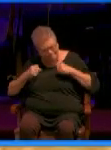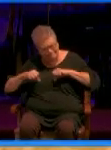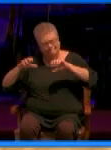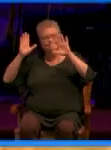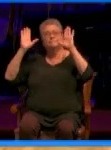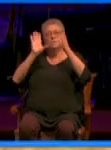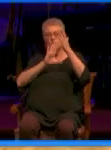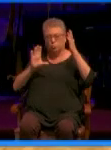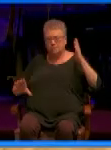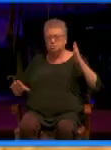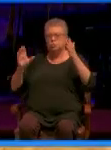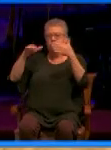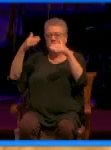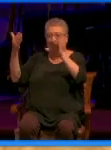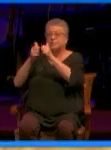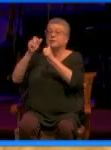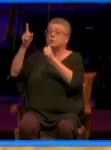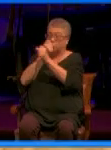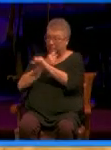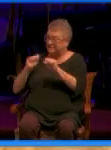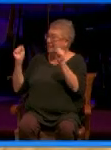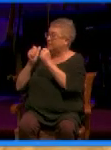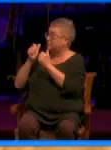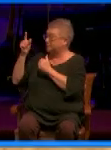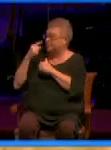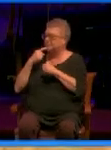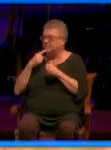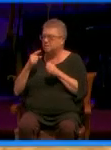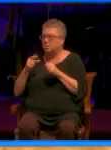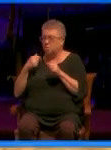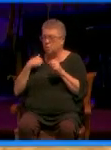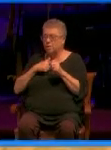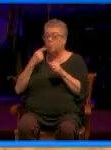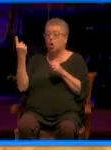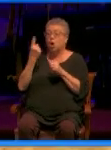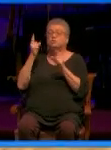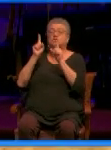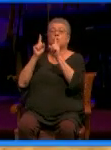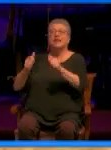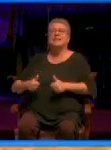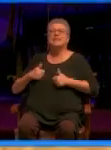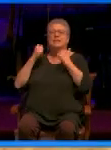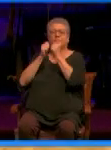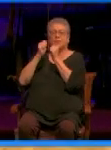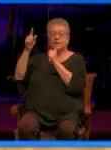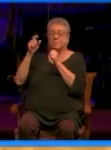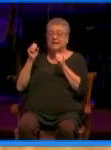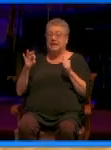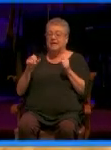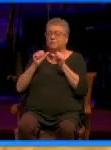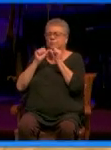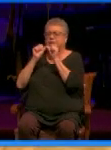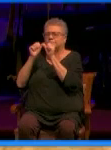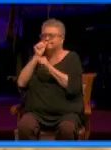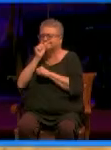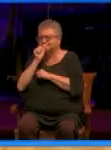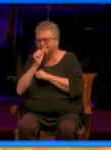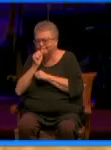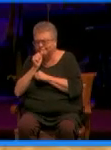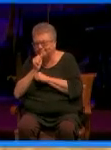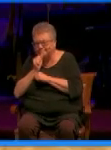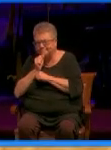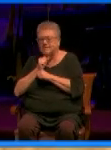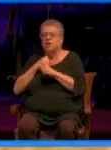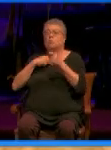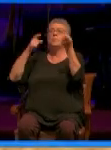you've died with him, then you'll be saved with him. Notice what it says. We'll also live with him. If we endure, we will also reign with him. If we